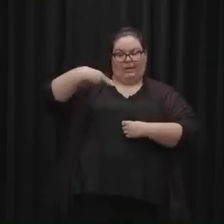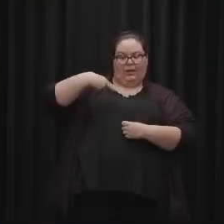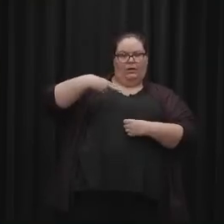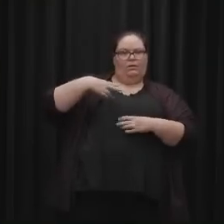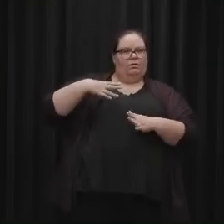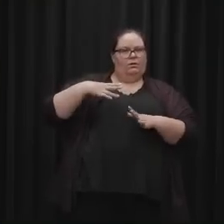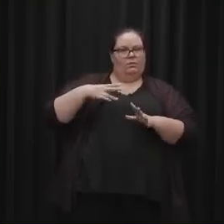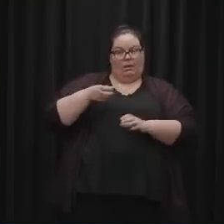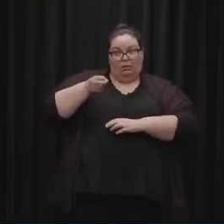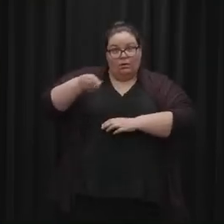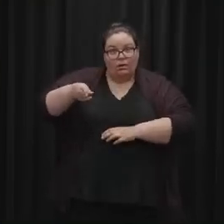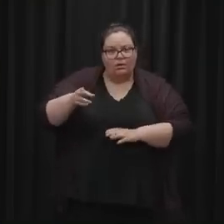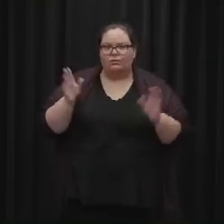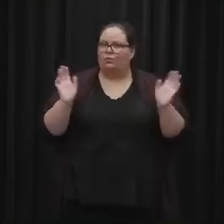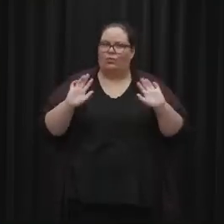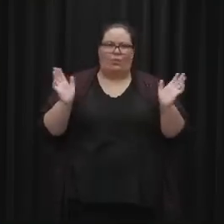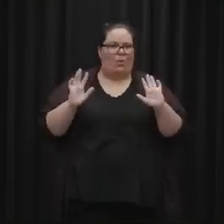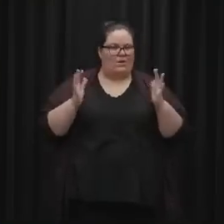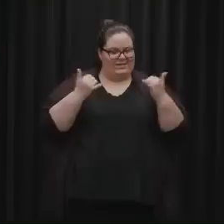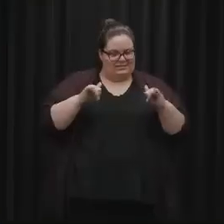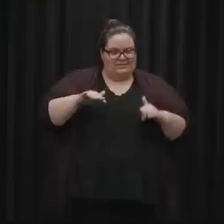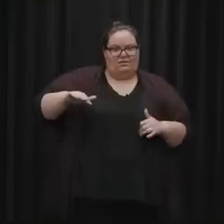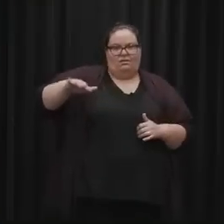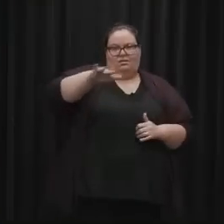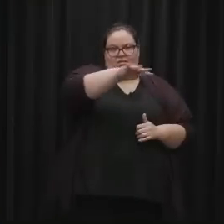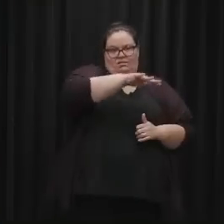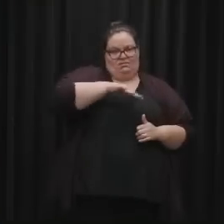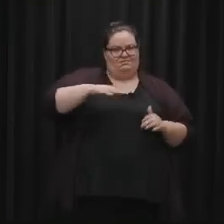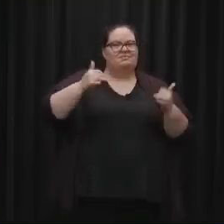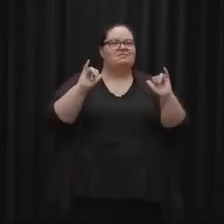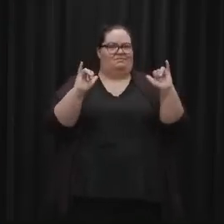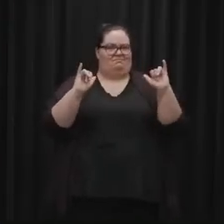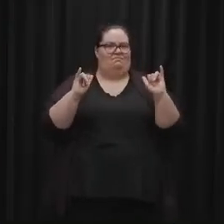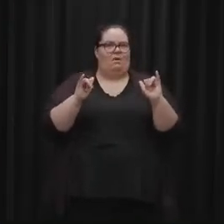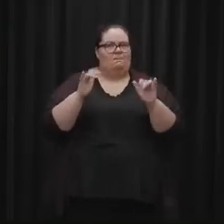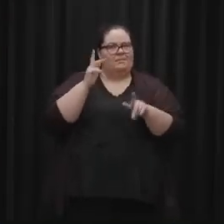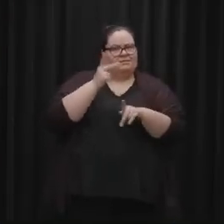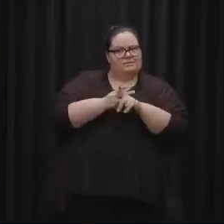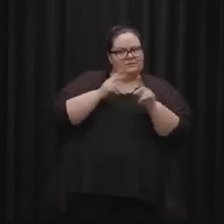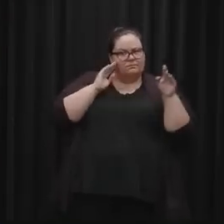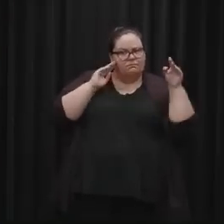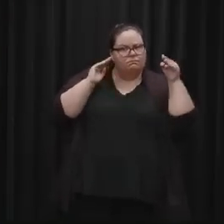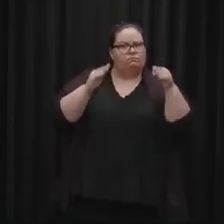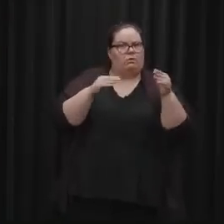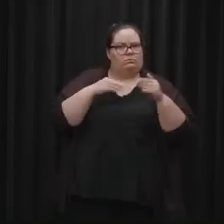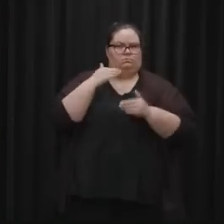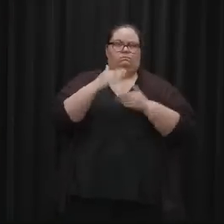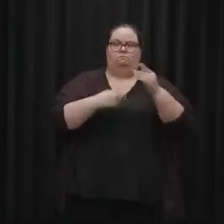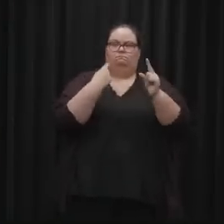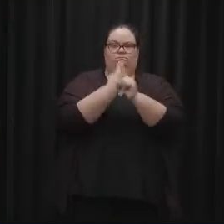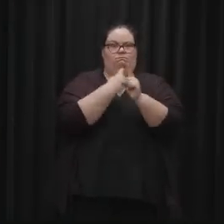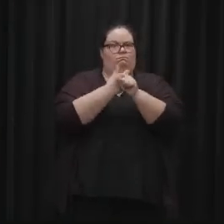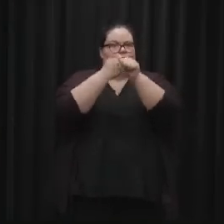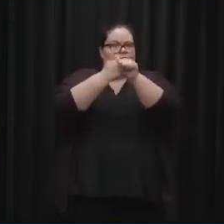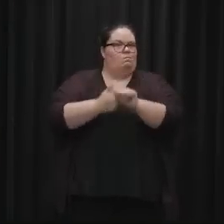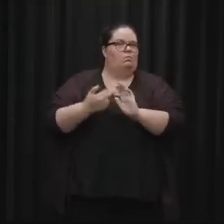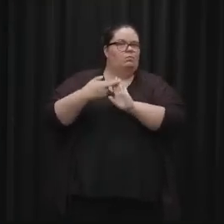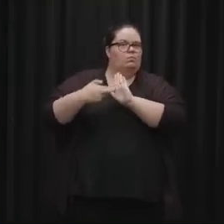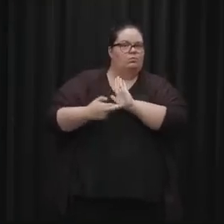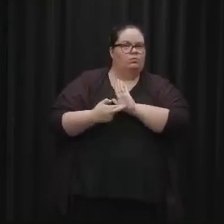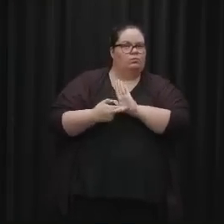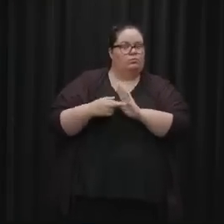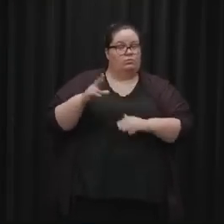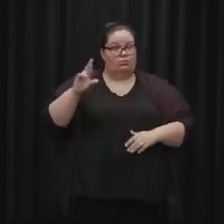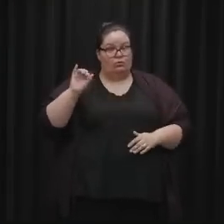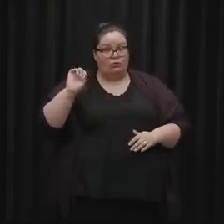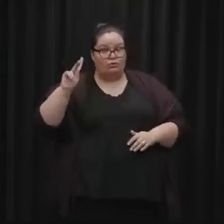but we have not beaten it either. COVID-19 is still out there, and we must remain vigilant. Our risks are